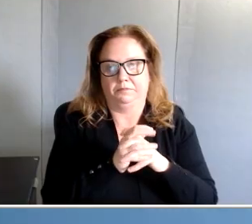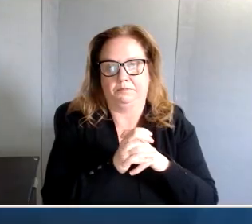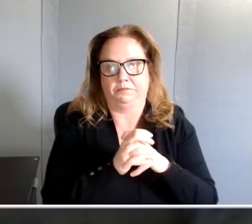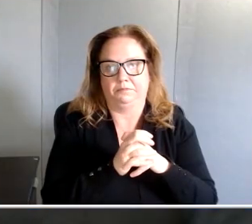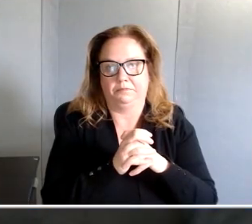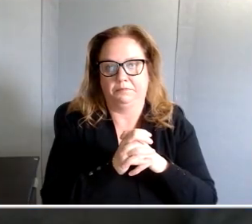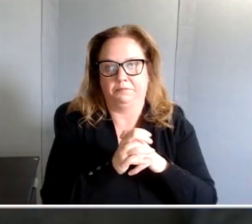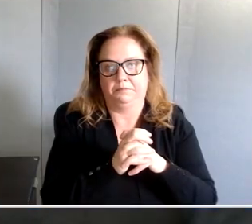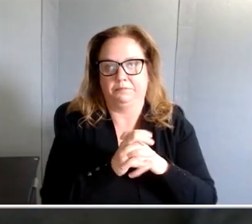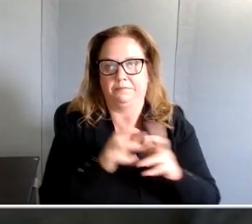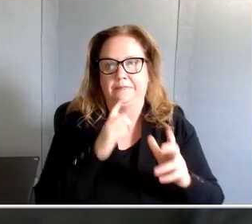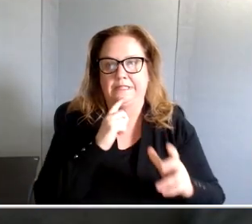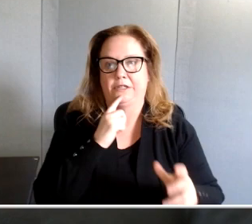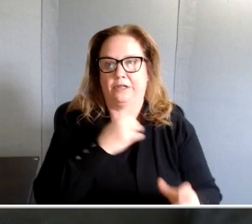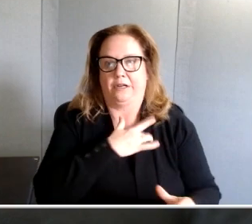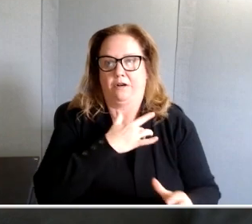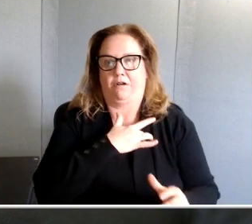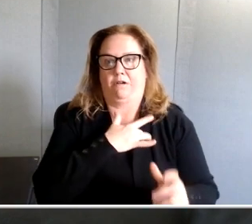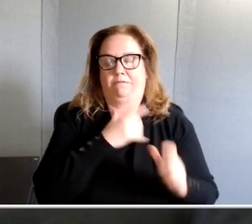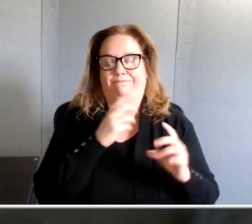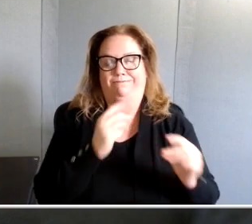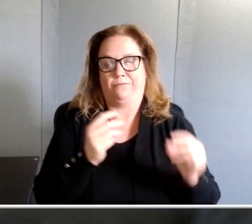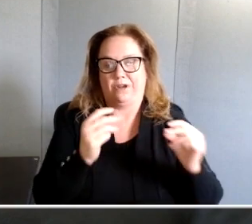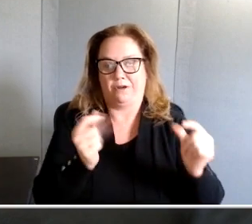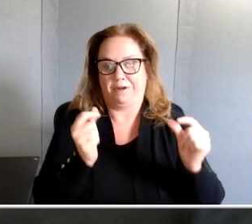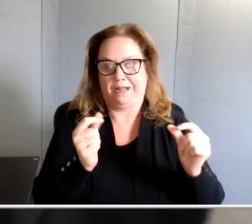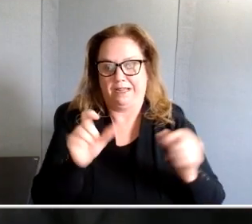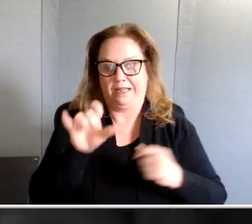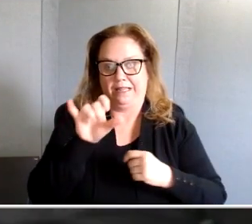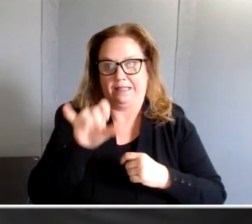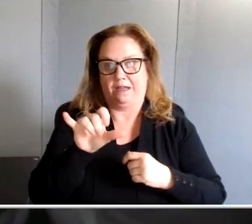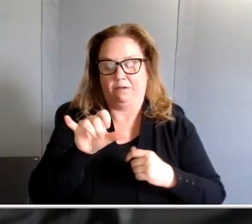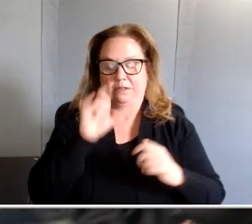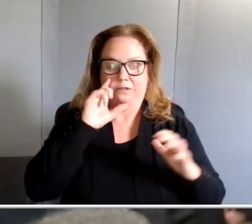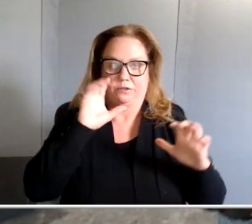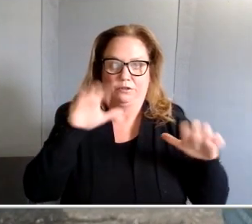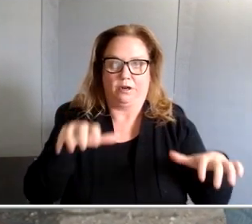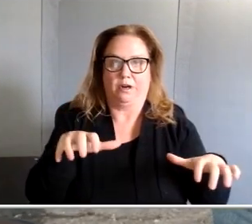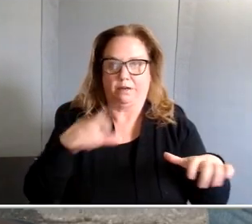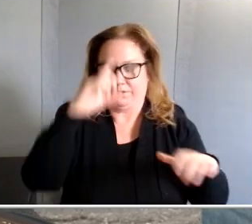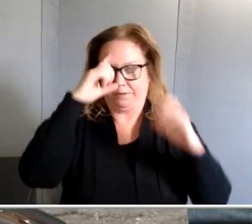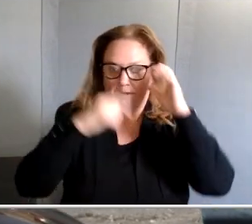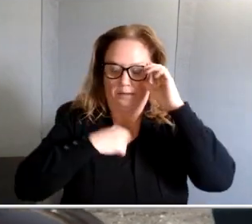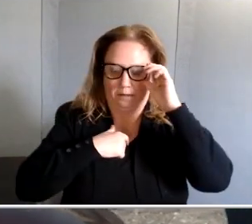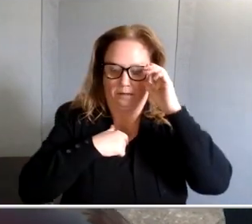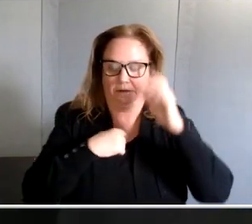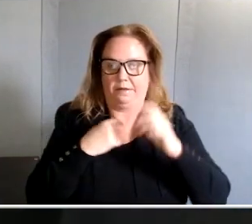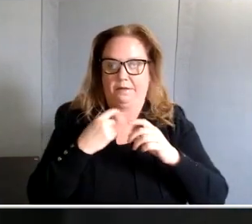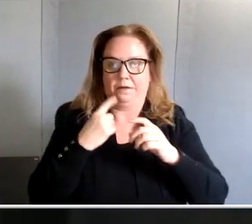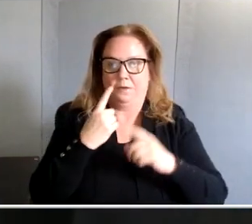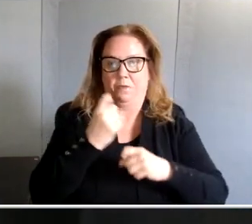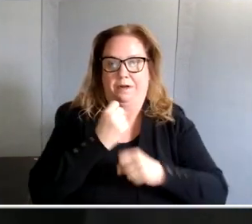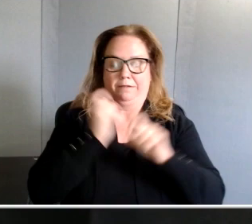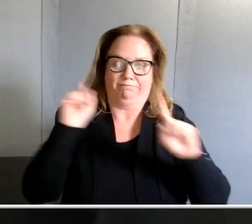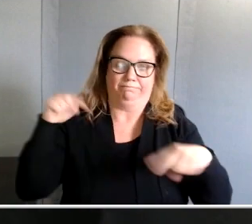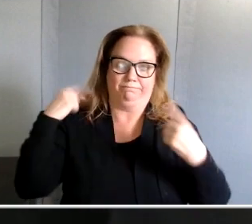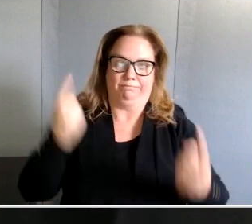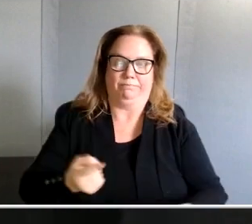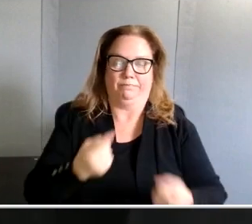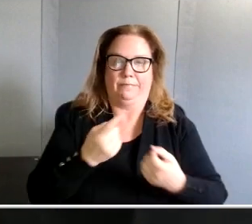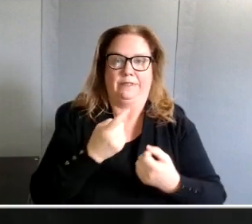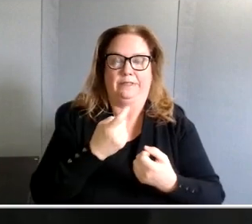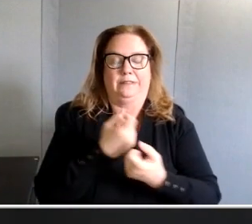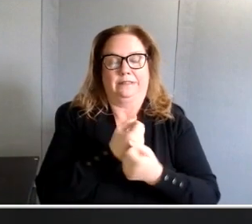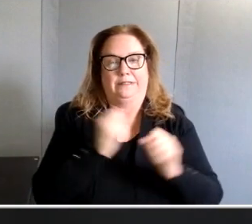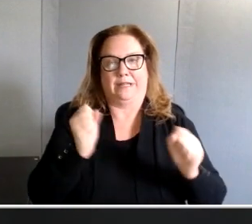they said, yeah, you need a heart pretty much immediately. And that was a big shock. A years-long journey to save his failing heart.